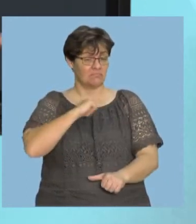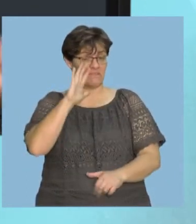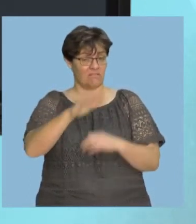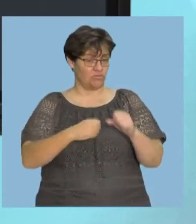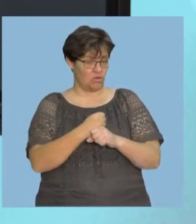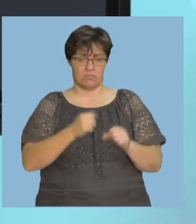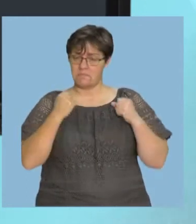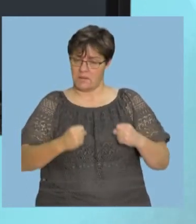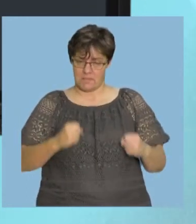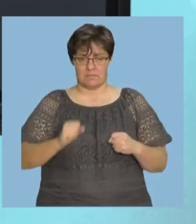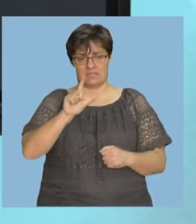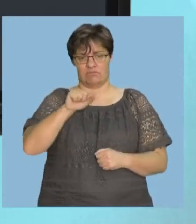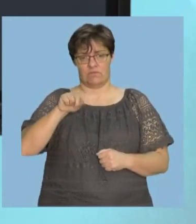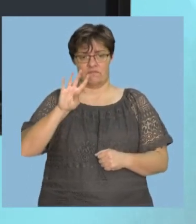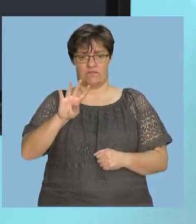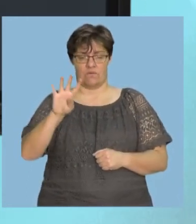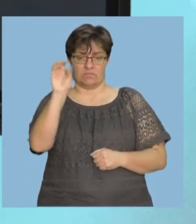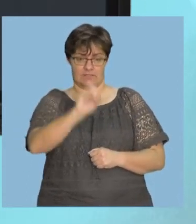is 7.4%.